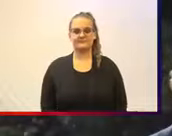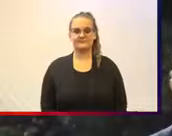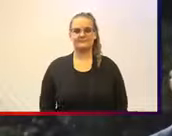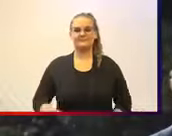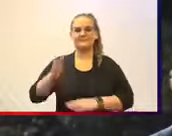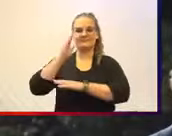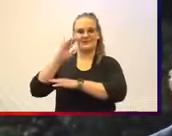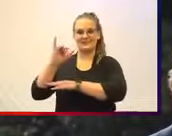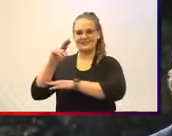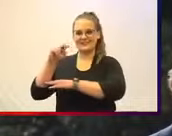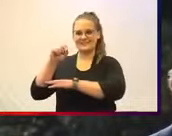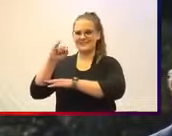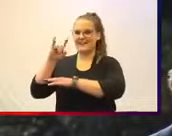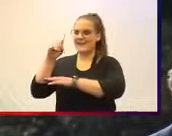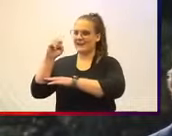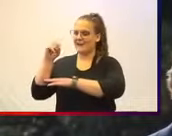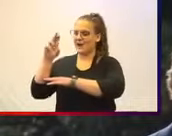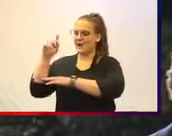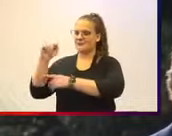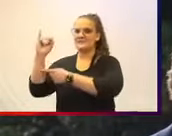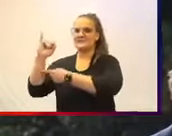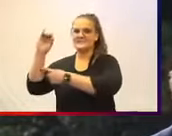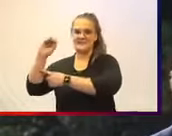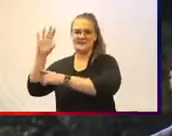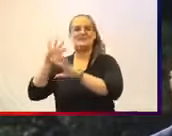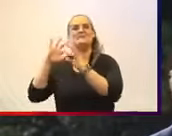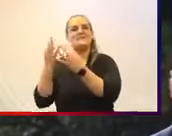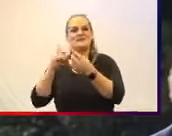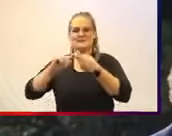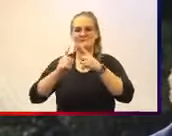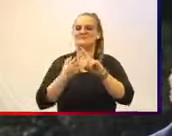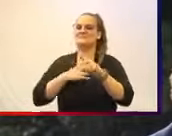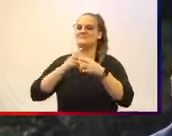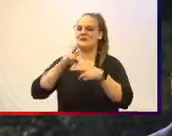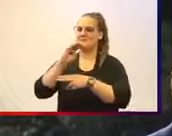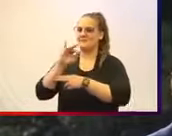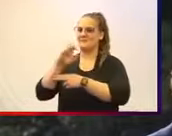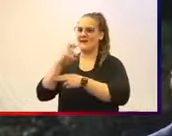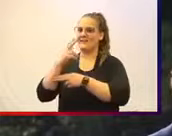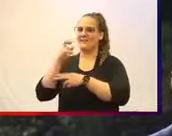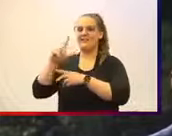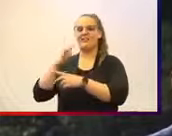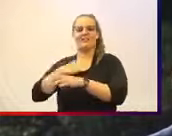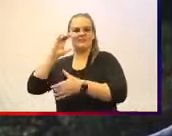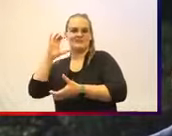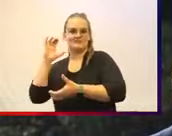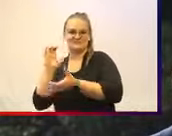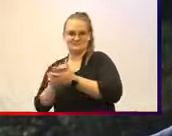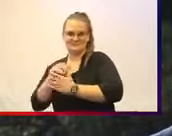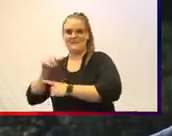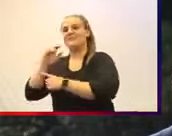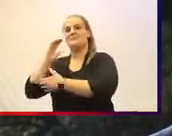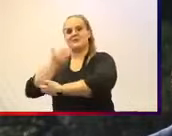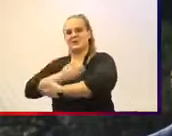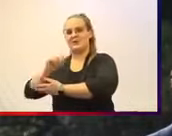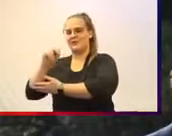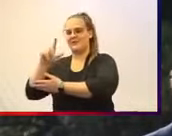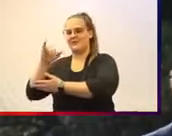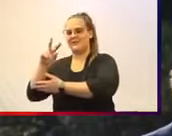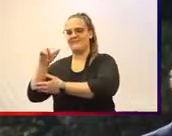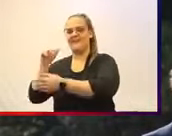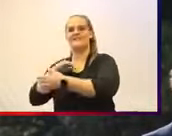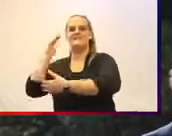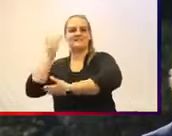Hello, Inside Out family and friends. I'm Michael Grage, and this is my daughter Olivia, my son Jack. My son Noah could not be here with us